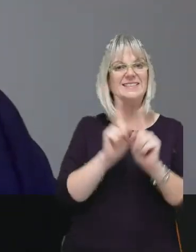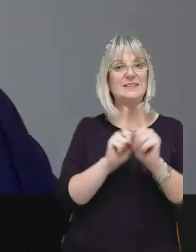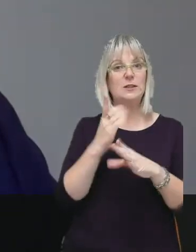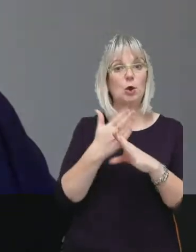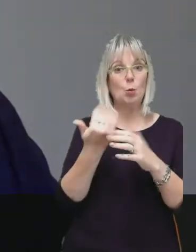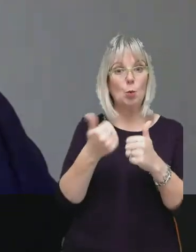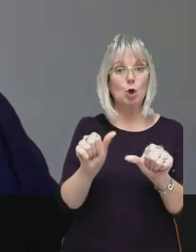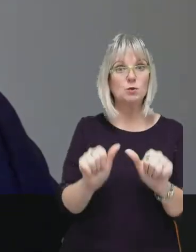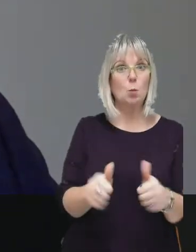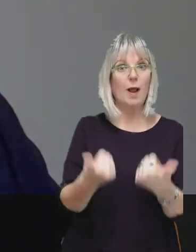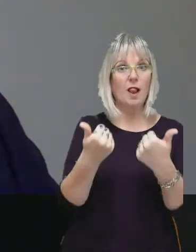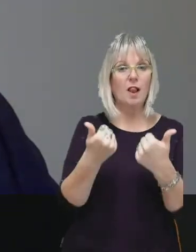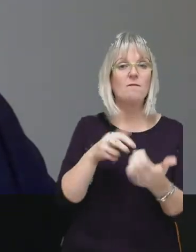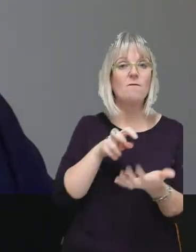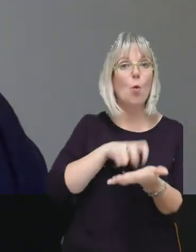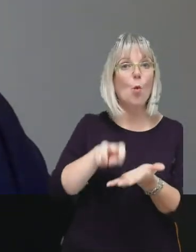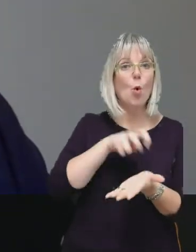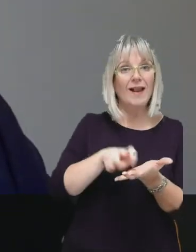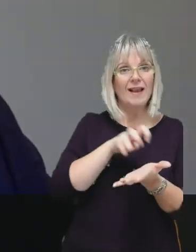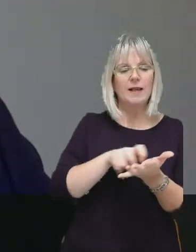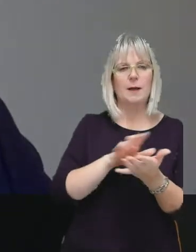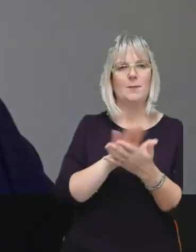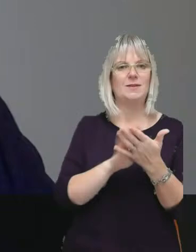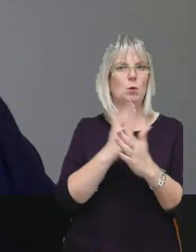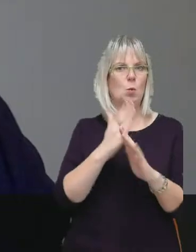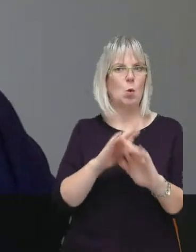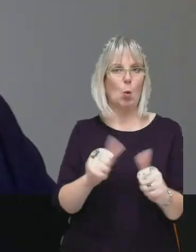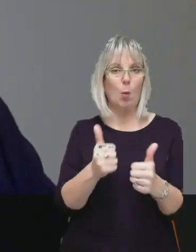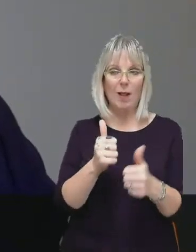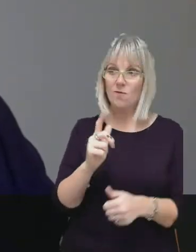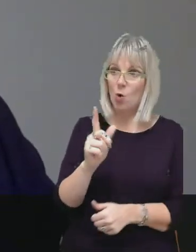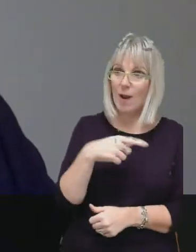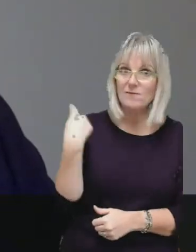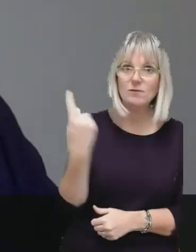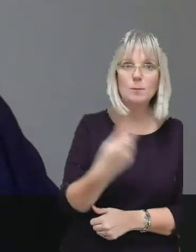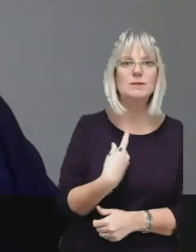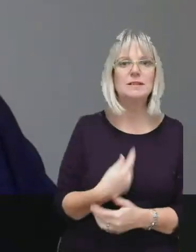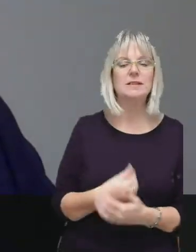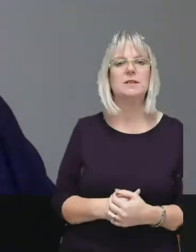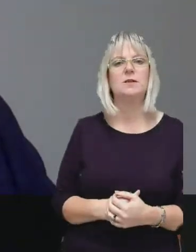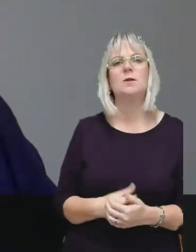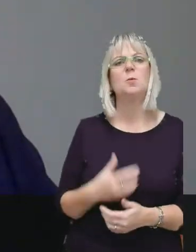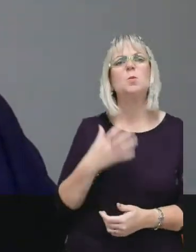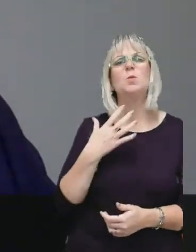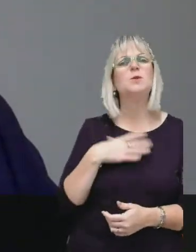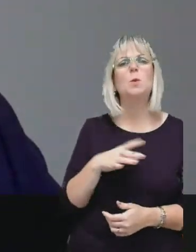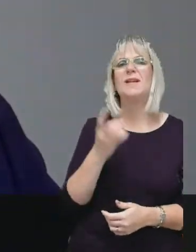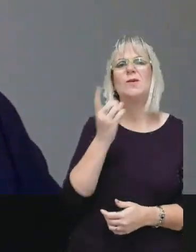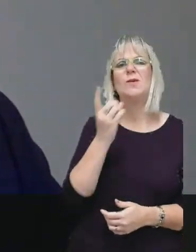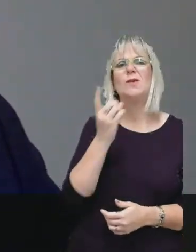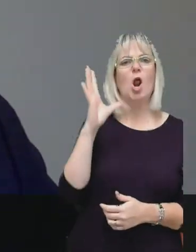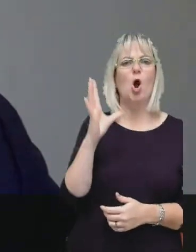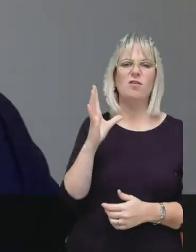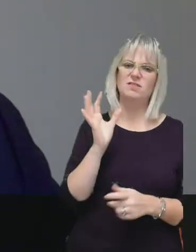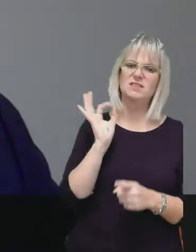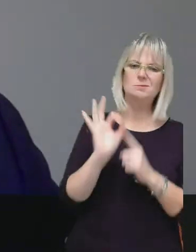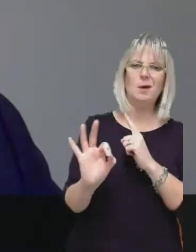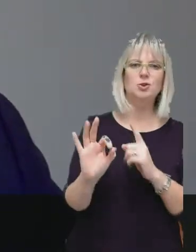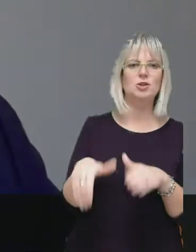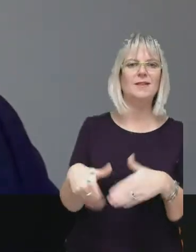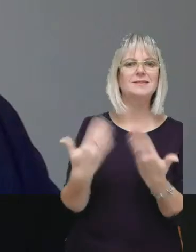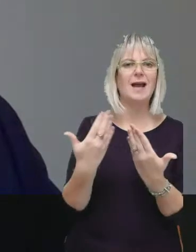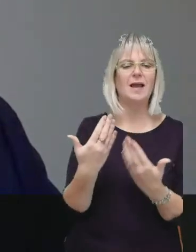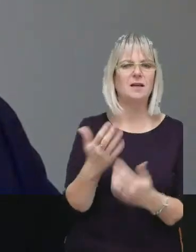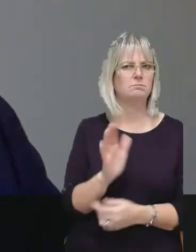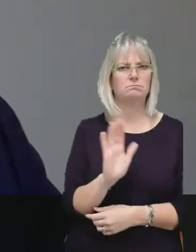everyone. And we don't just need one-off pedestrian days. We need to make sure that our